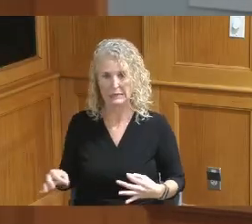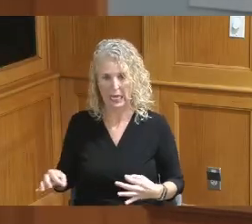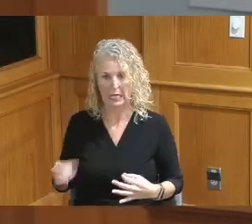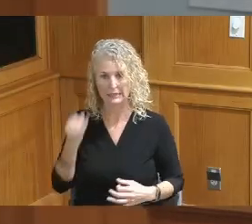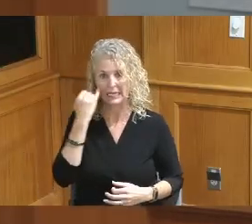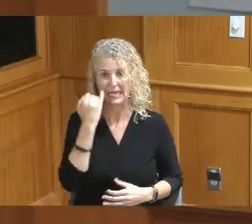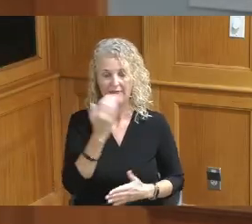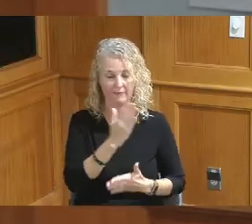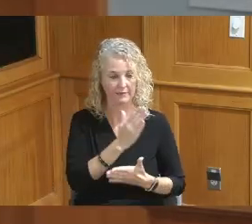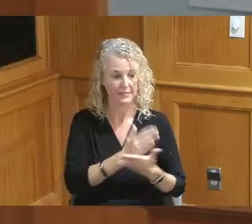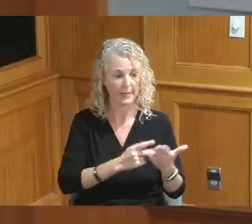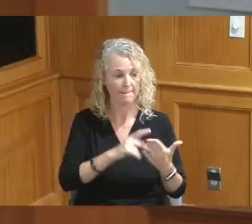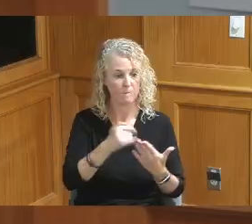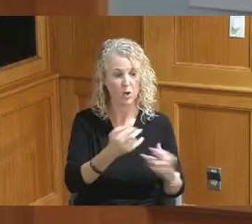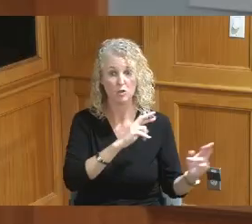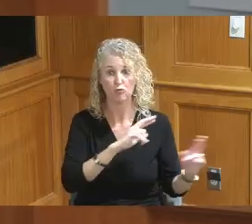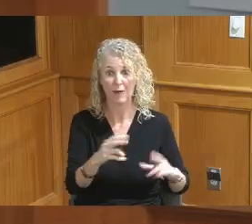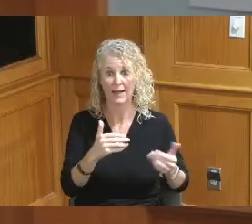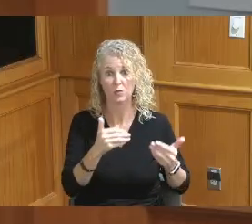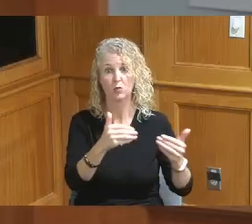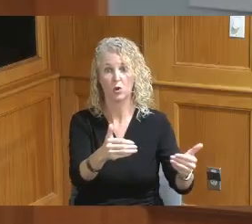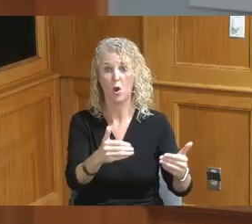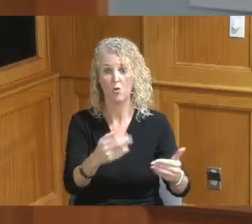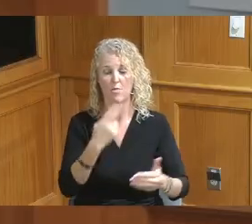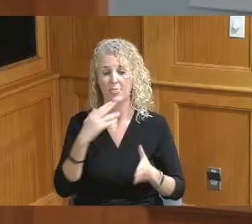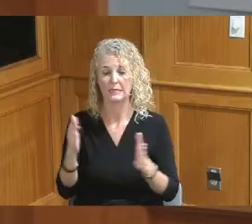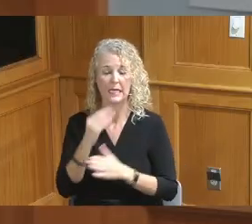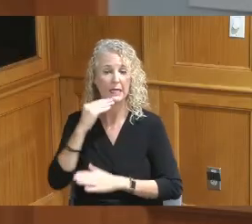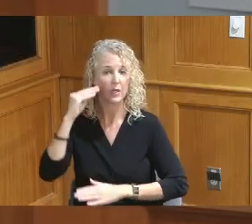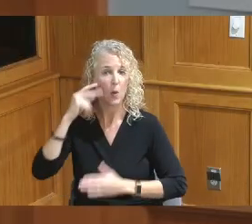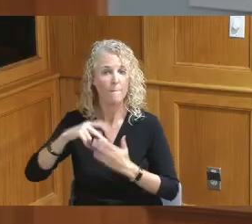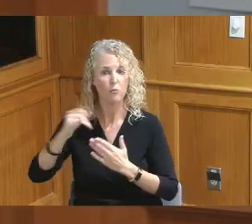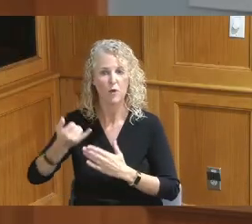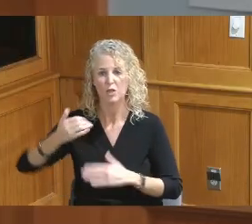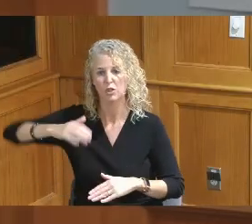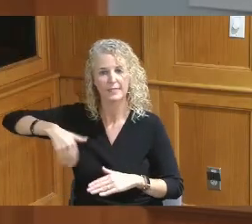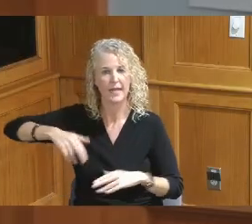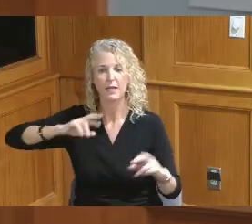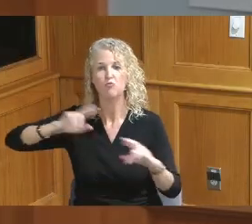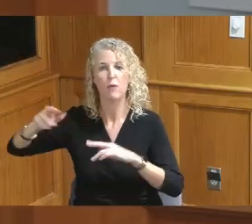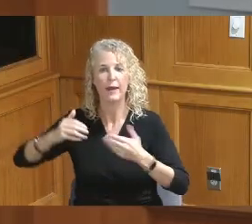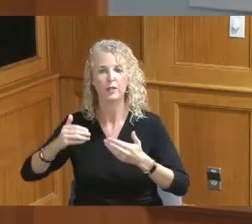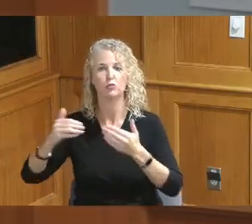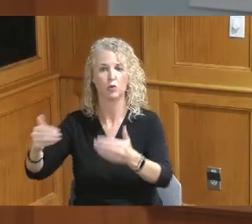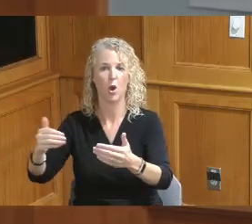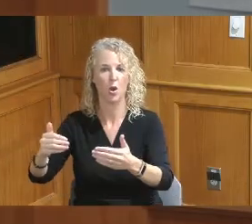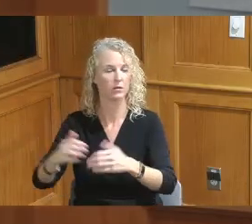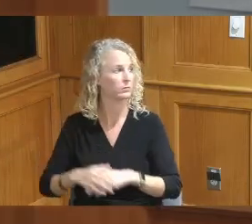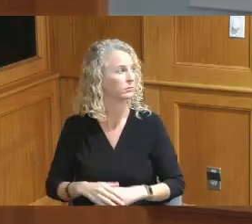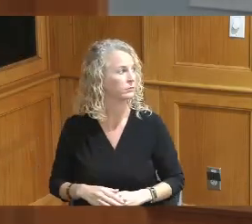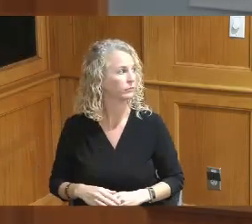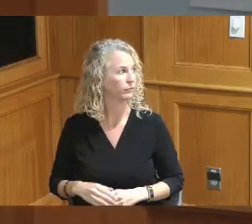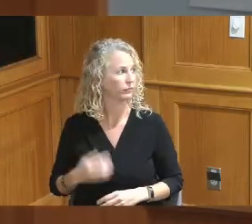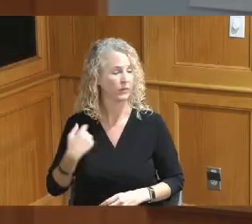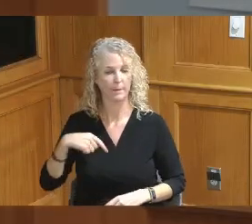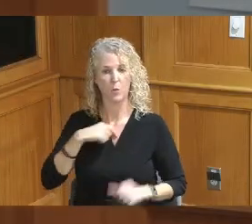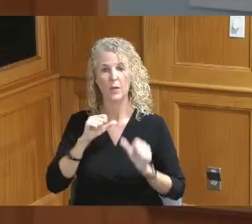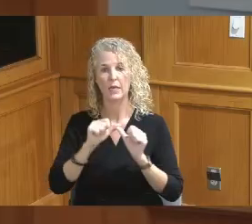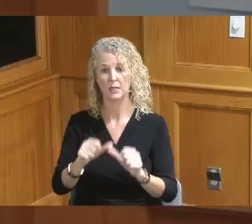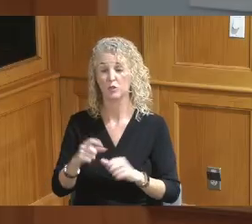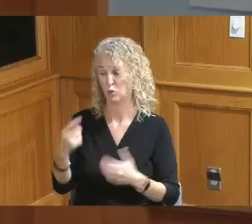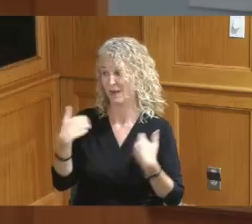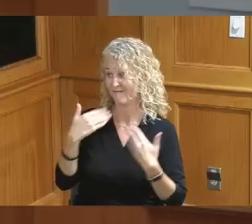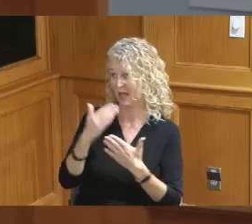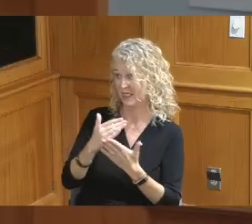ready to go. And we still haven't found, the tiny homes project hasn't gotten to the line where it wants to get in. But we're going to keep doing that. You